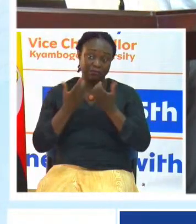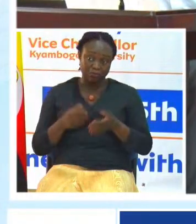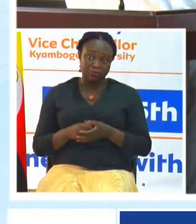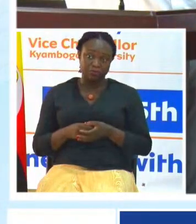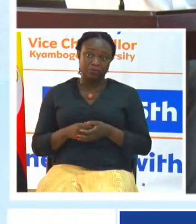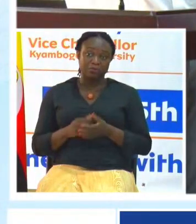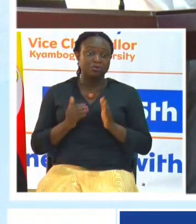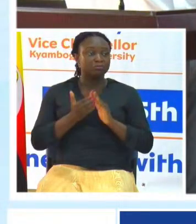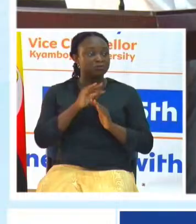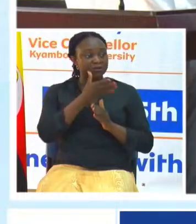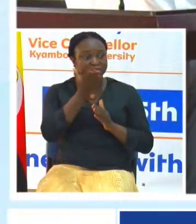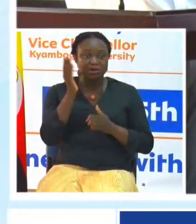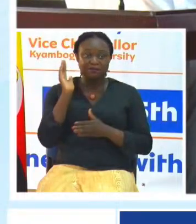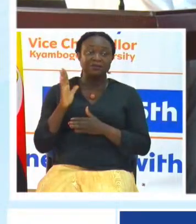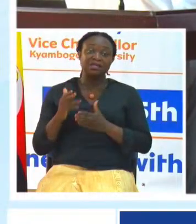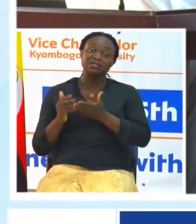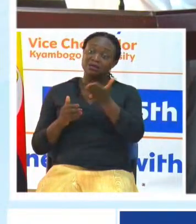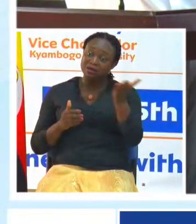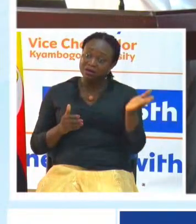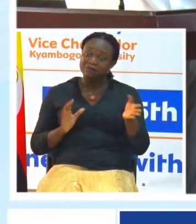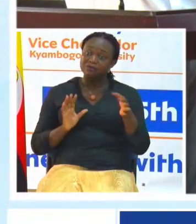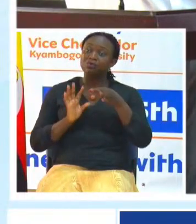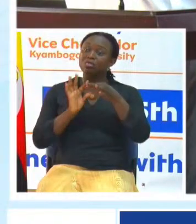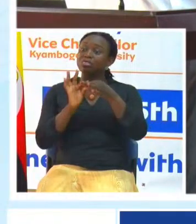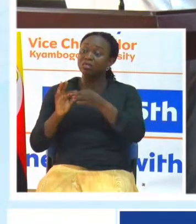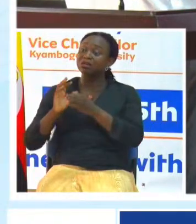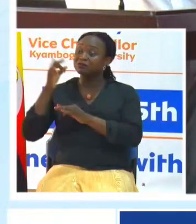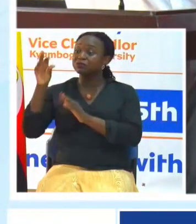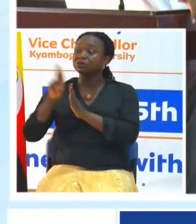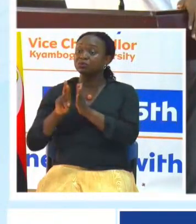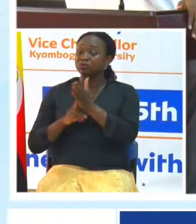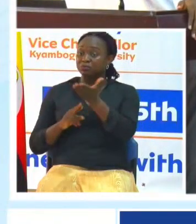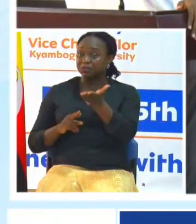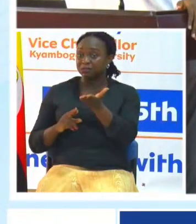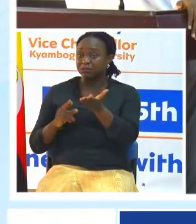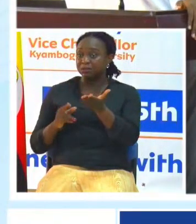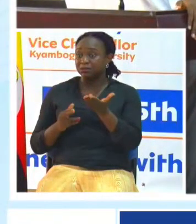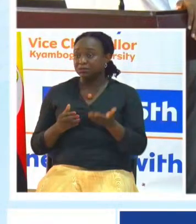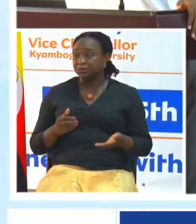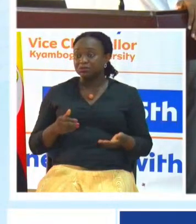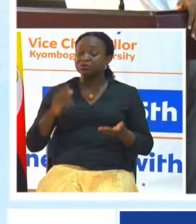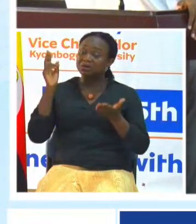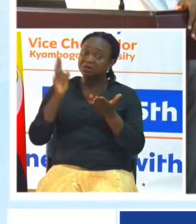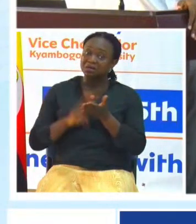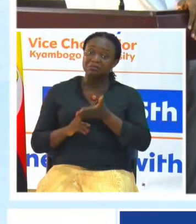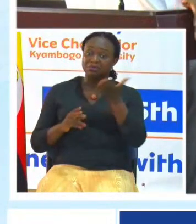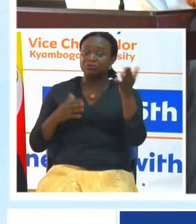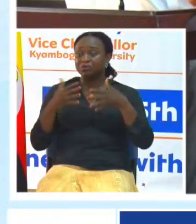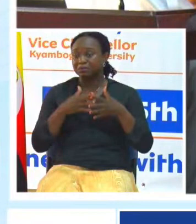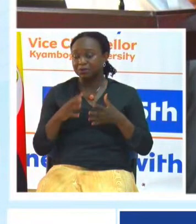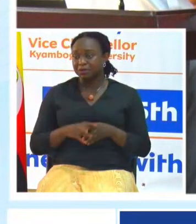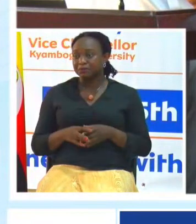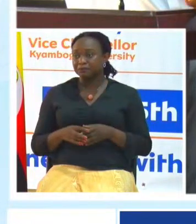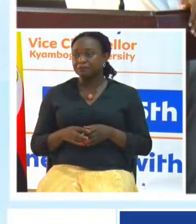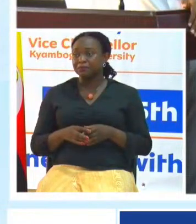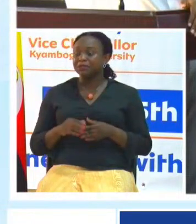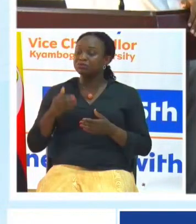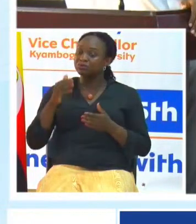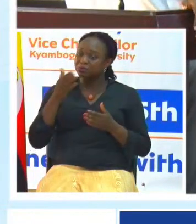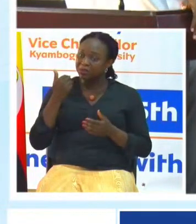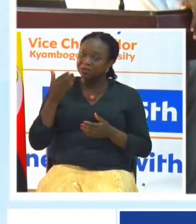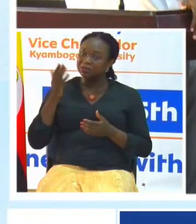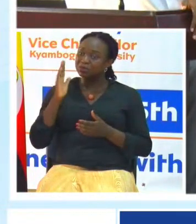these professors. These lecturers are the ones that are going to recommend you and get you full rides in the United States. Okay? Let them know